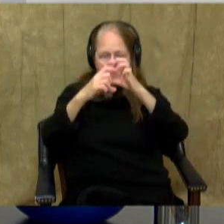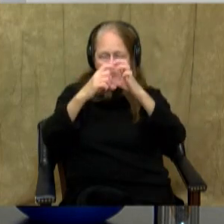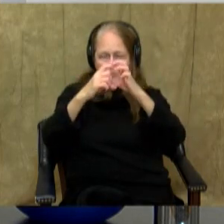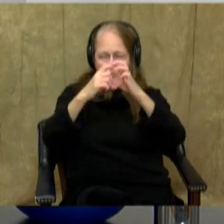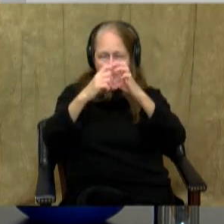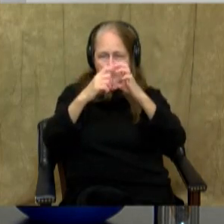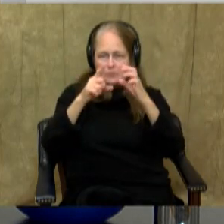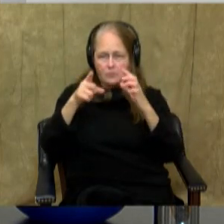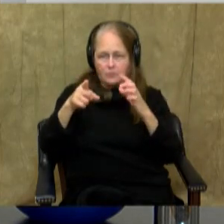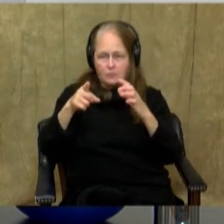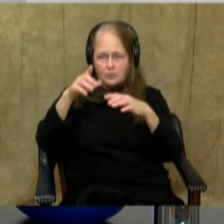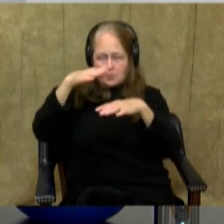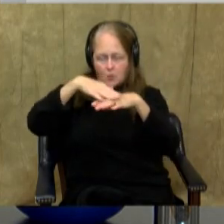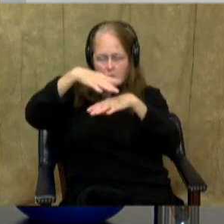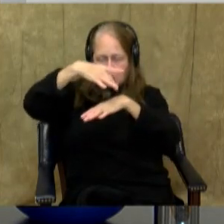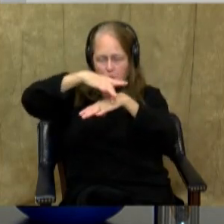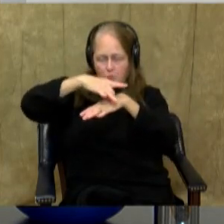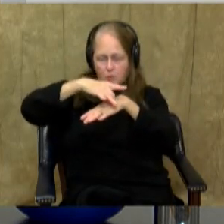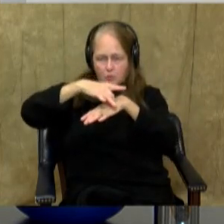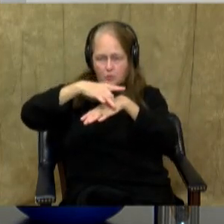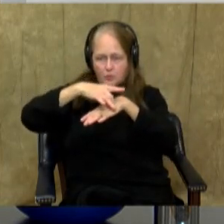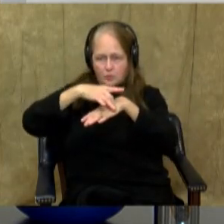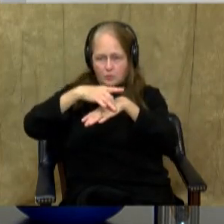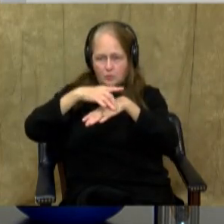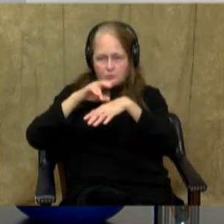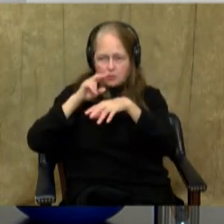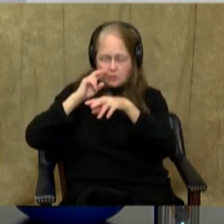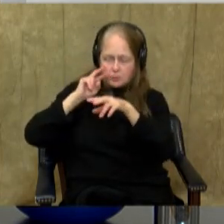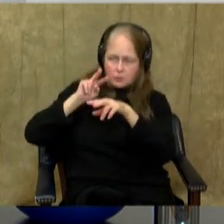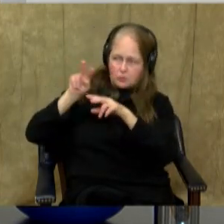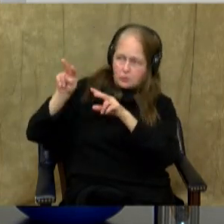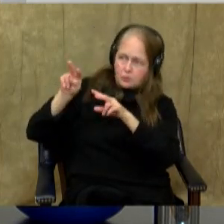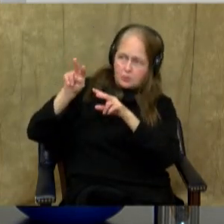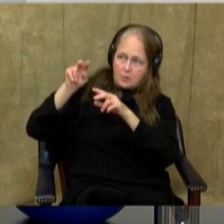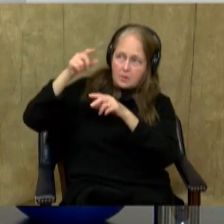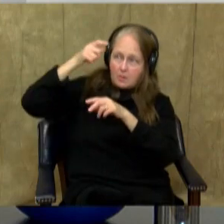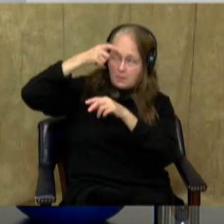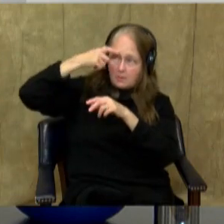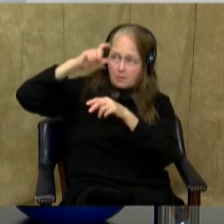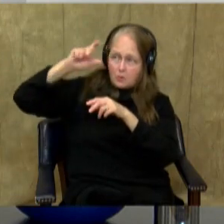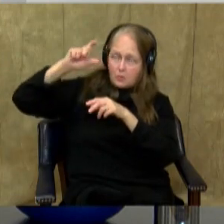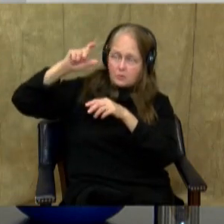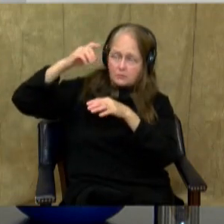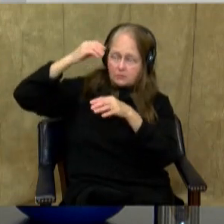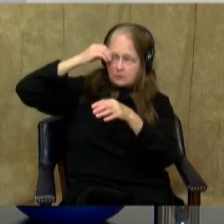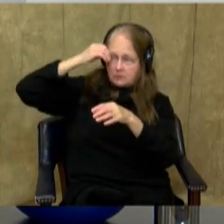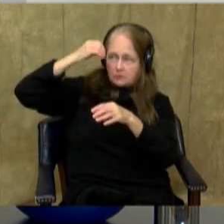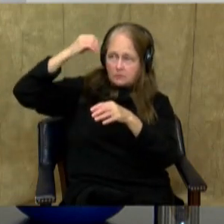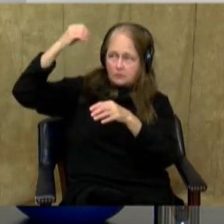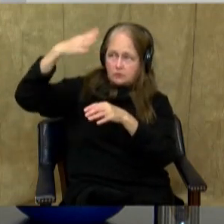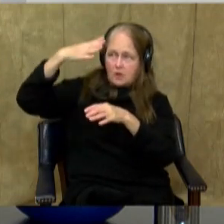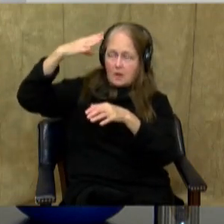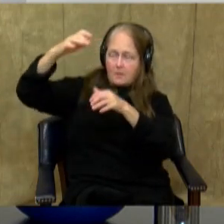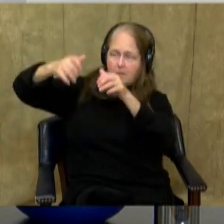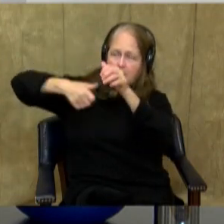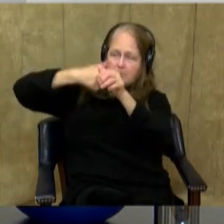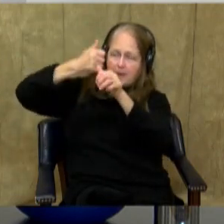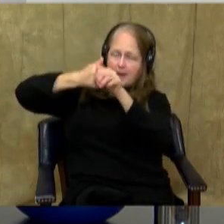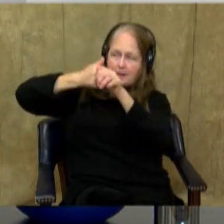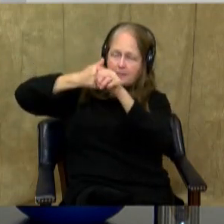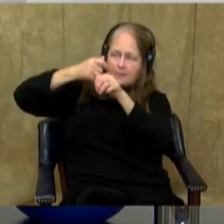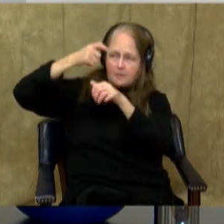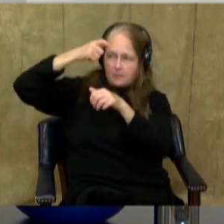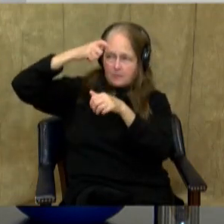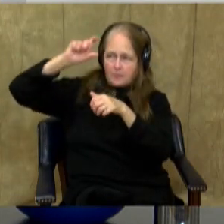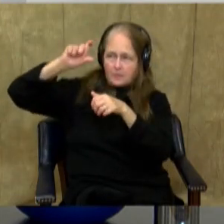place yourself here on Earth and you're looking at the moon here and the sun is behind it, a solar eclipse, you're actually looking